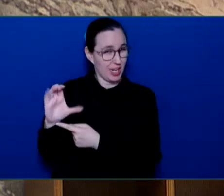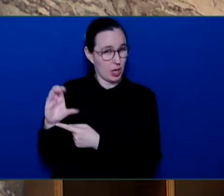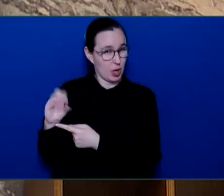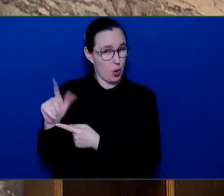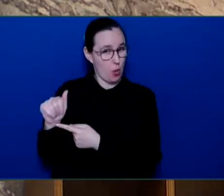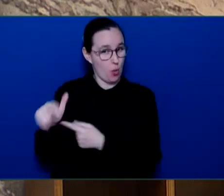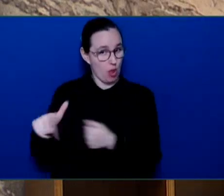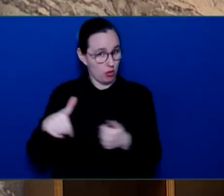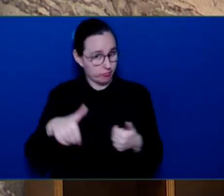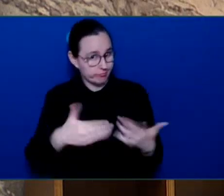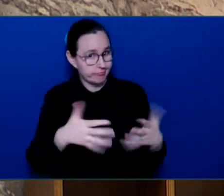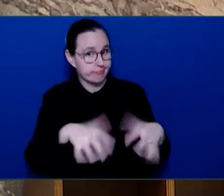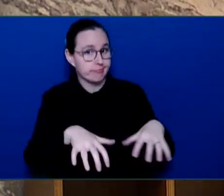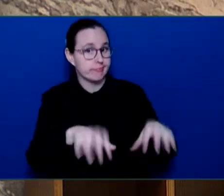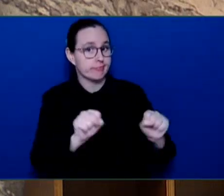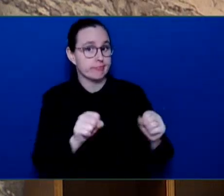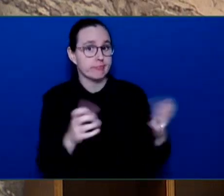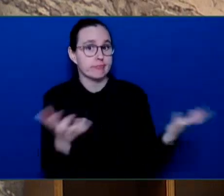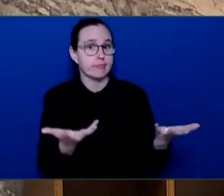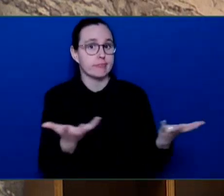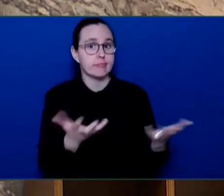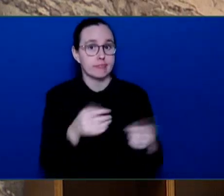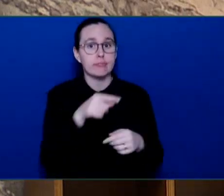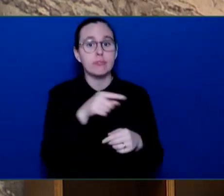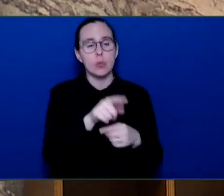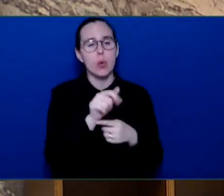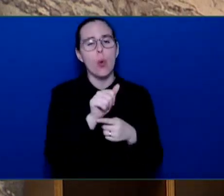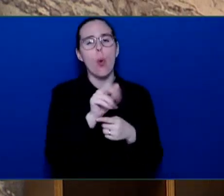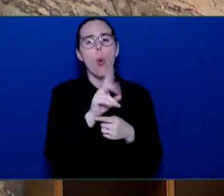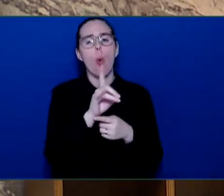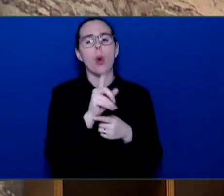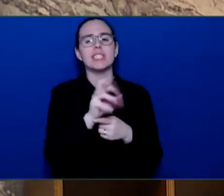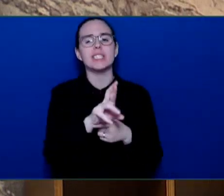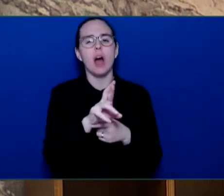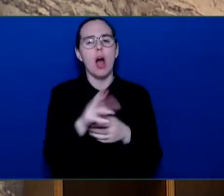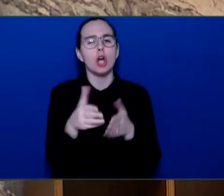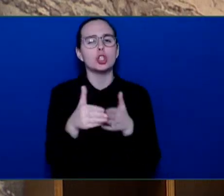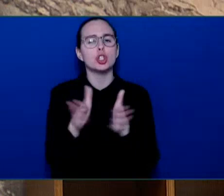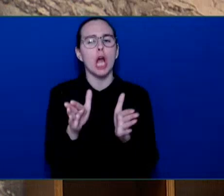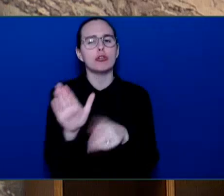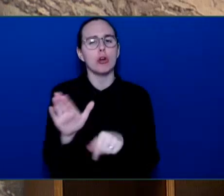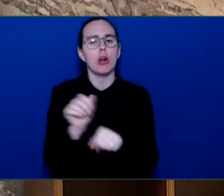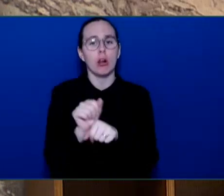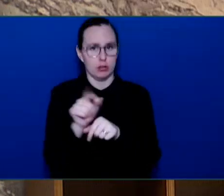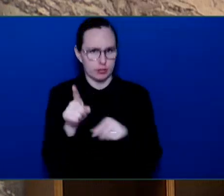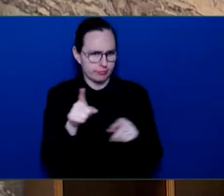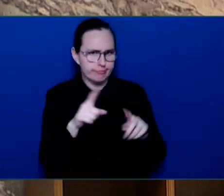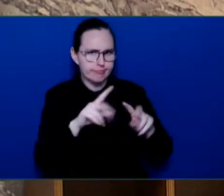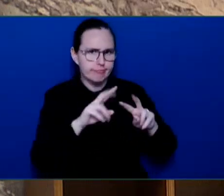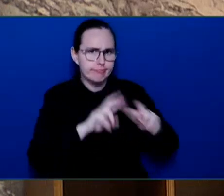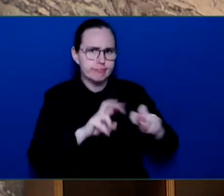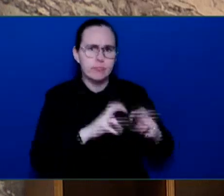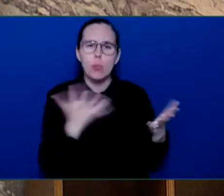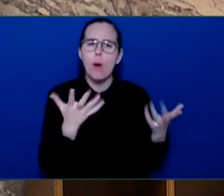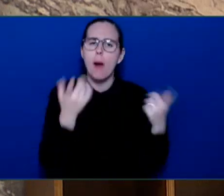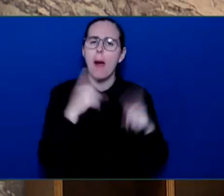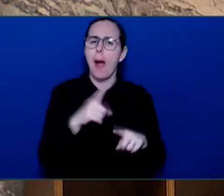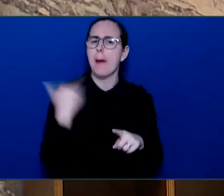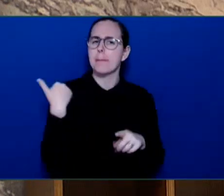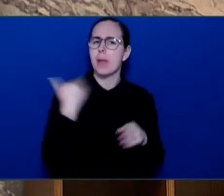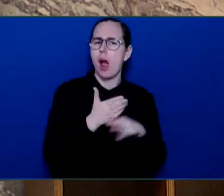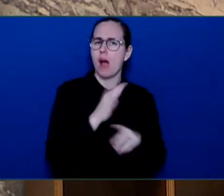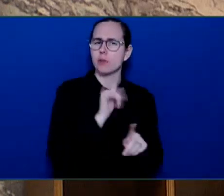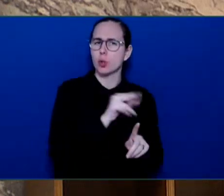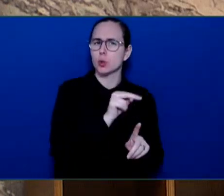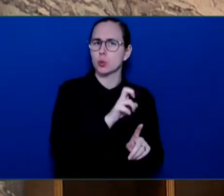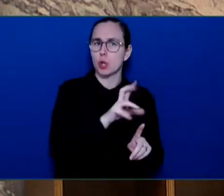Columbia's response and subsequent recovery efforts related to the June 30th, 2021 wildfire that devastated the community of